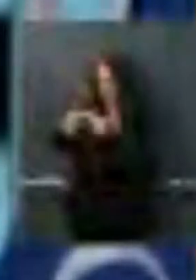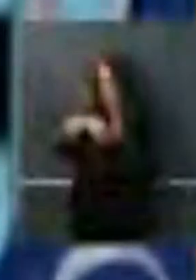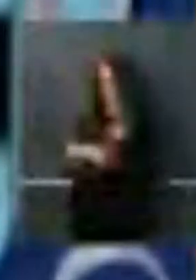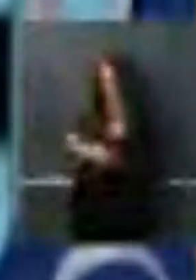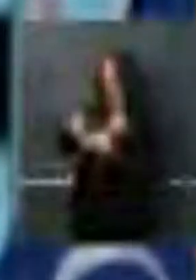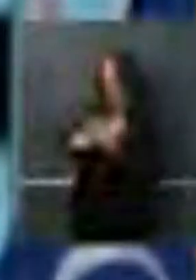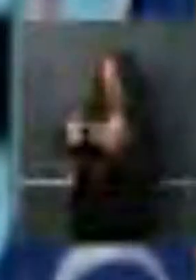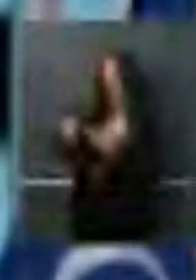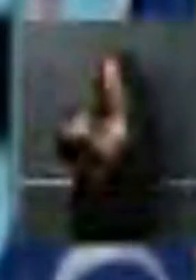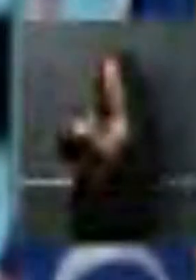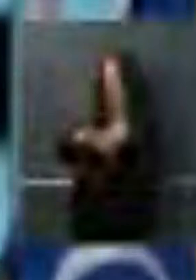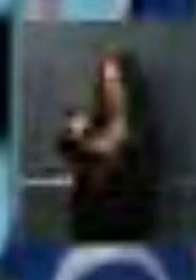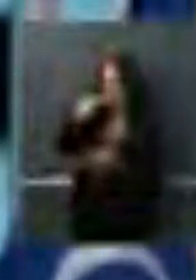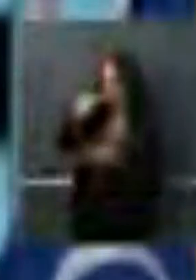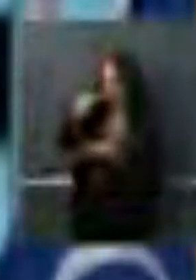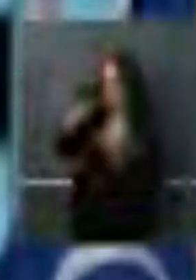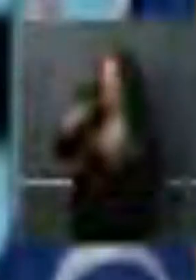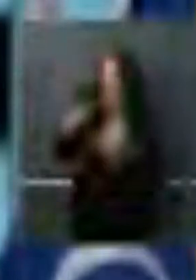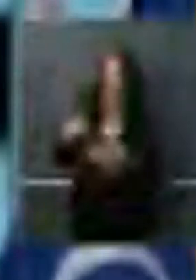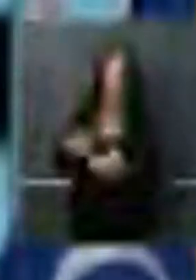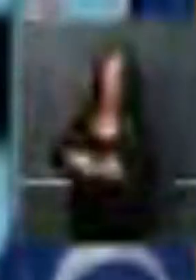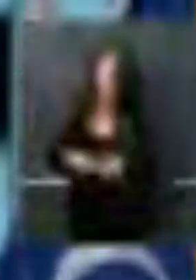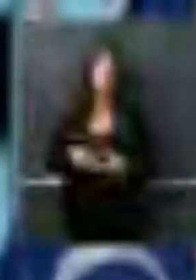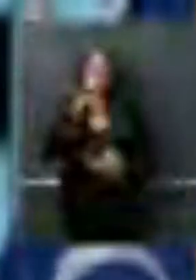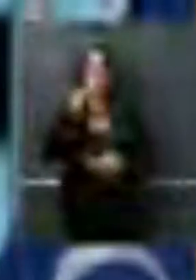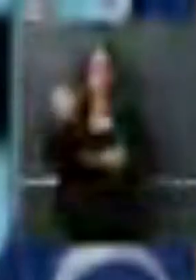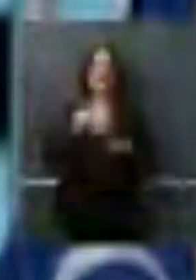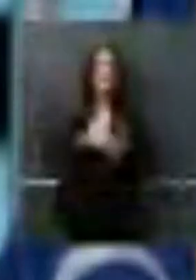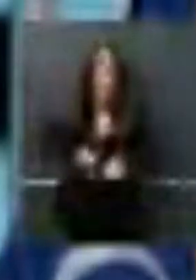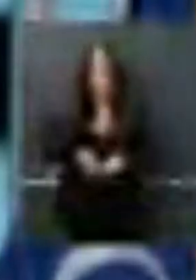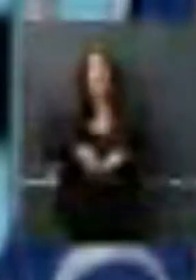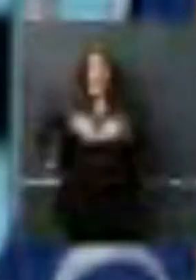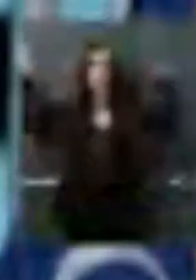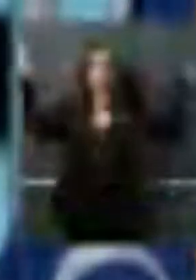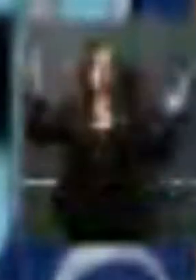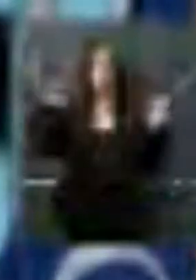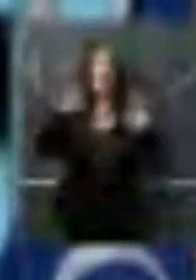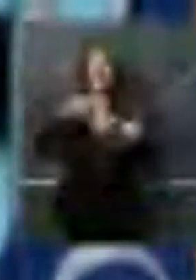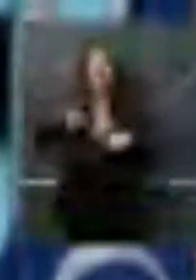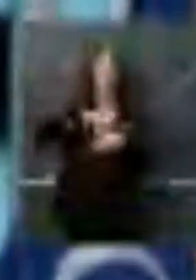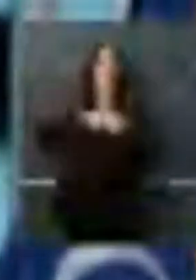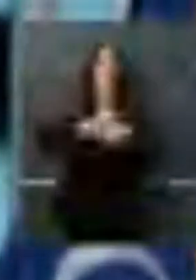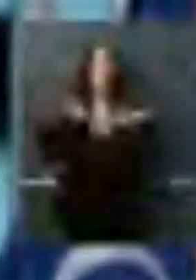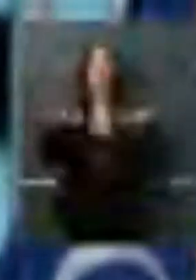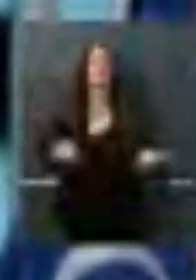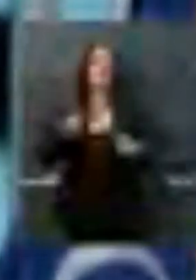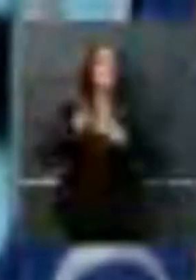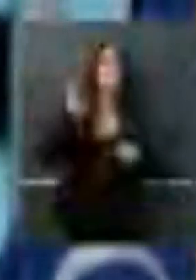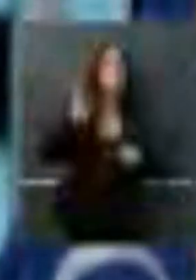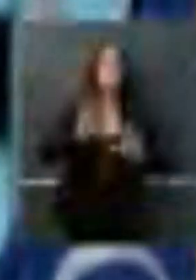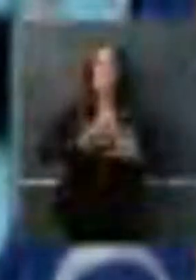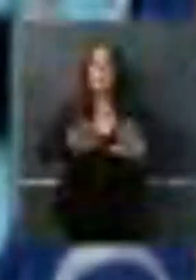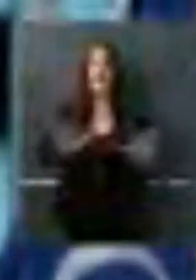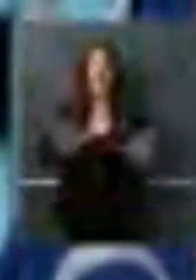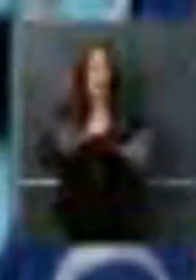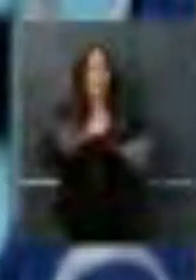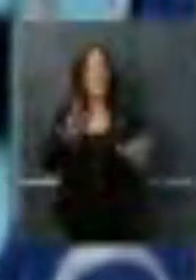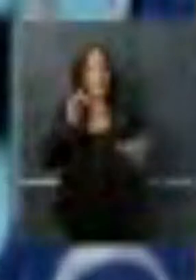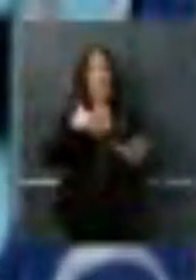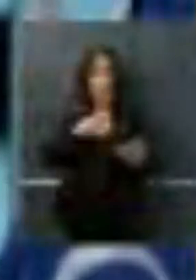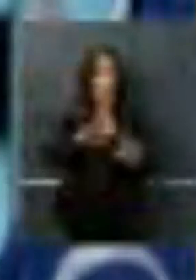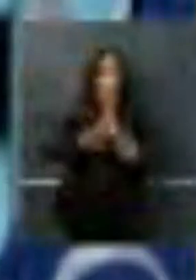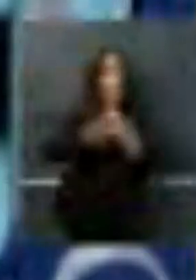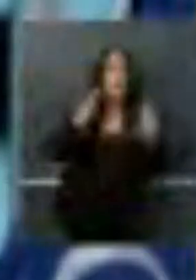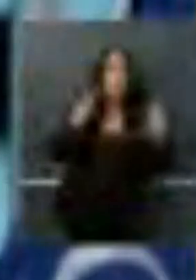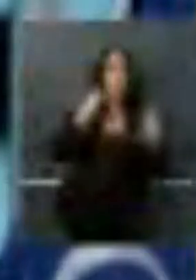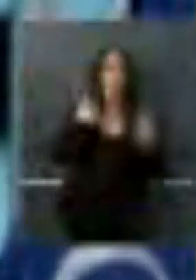to normal. It's normal with caveats. It's reopening with conditions. This virus, we are not immune from this virus. There is